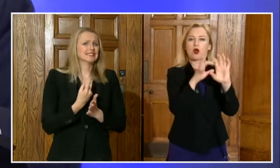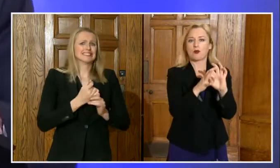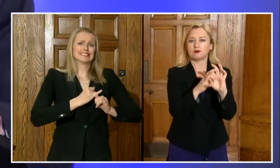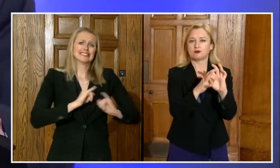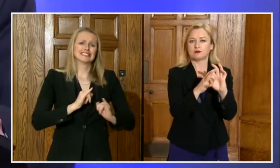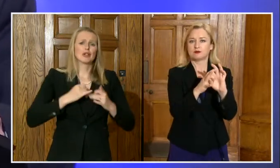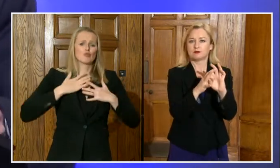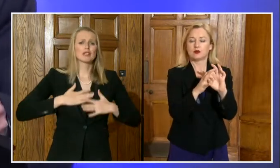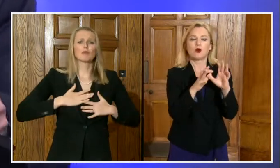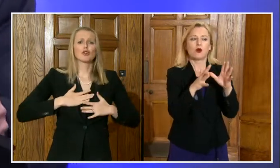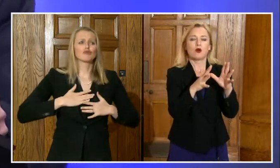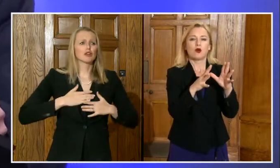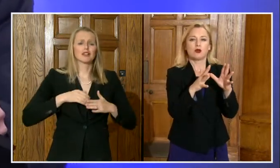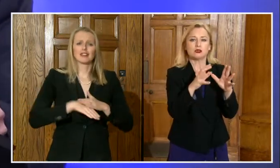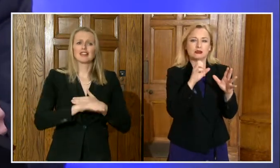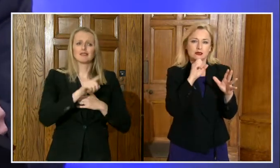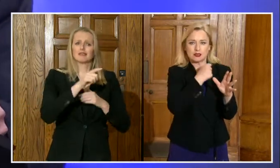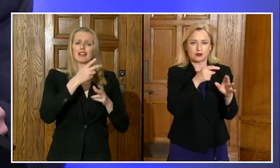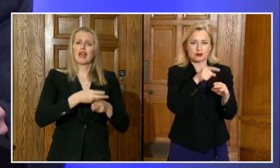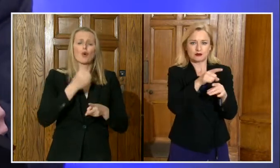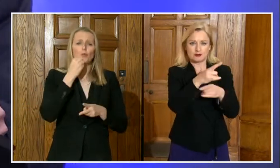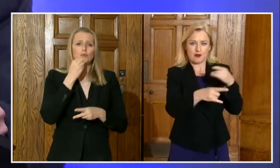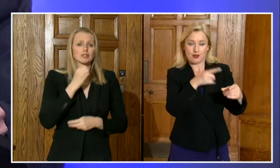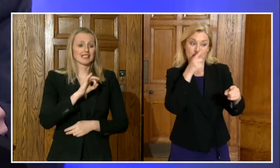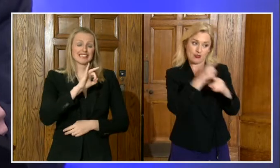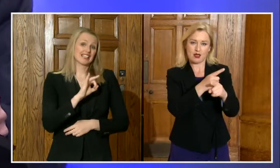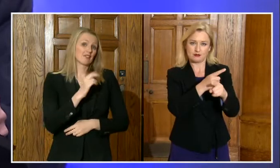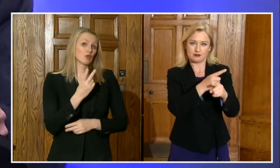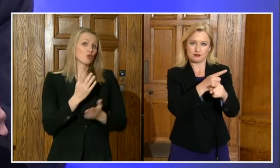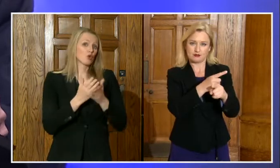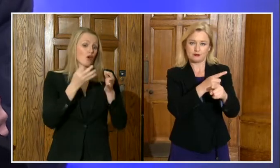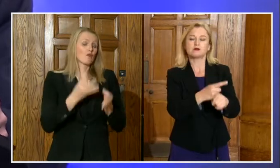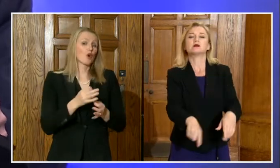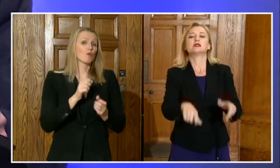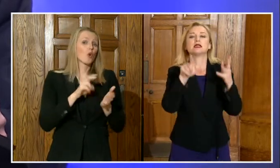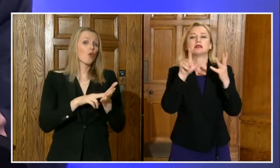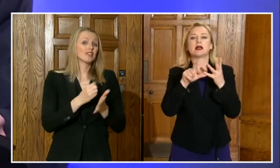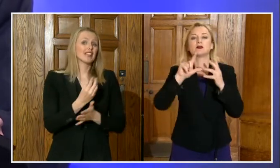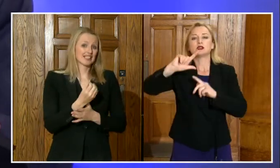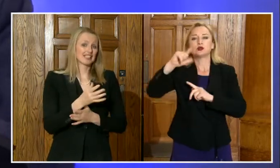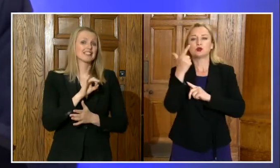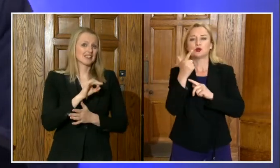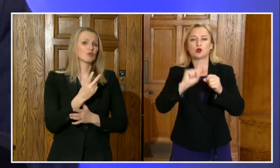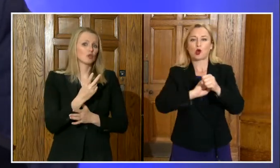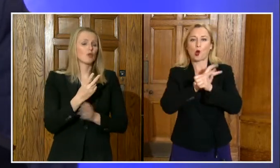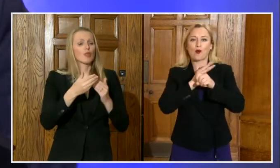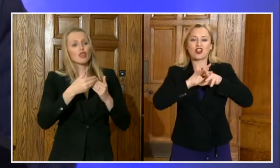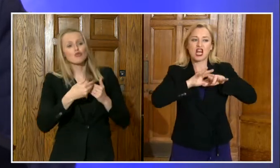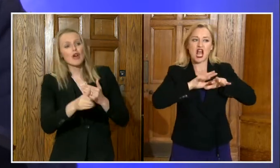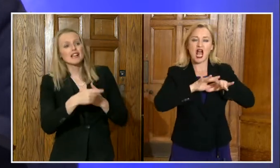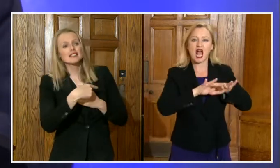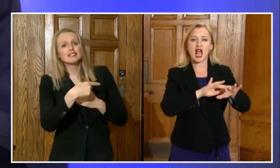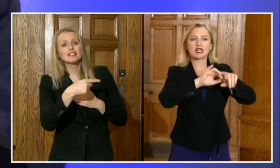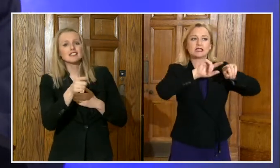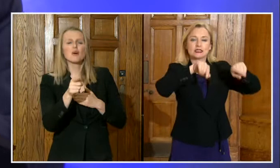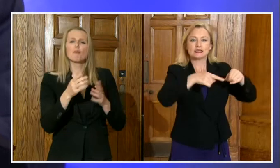PHA. 72 of these have been confirmed as COVID-19, with the remainder primarily the more